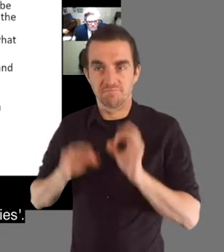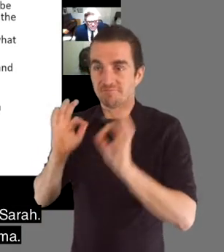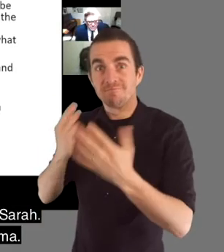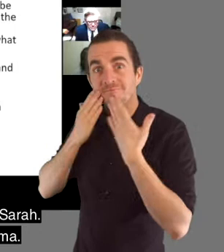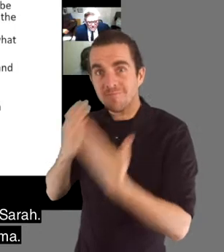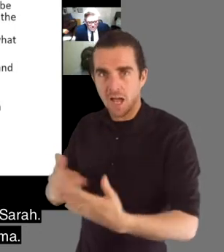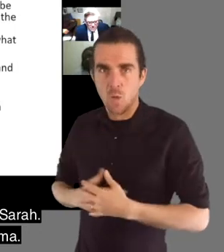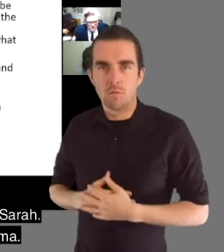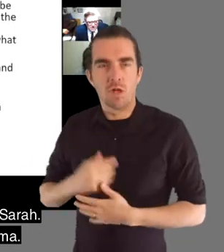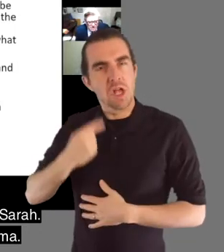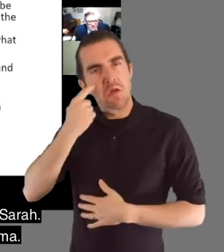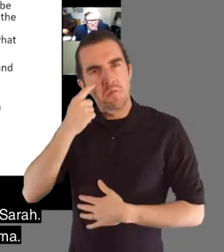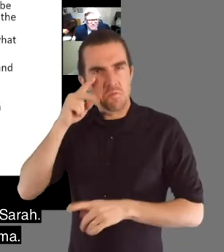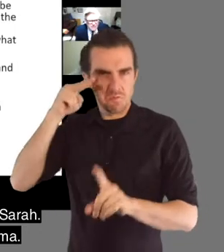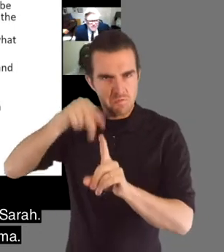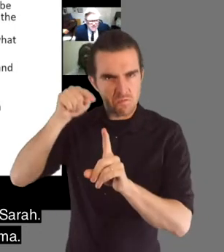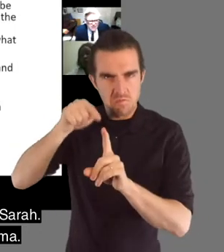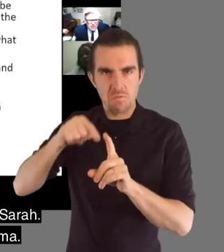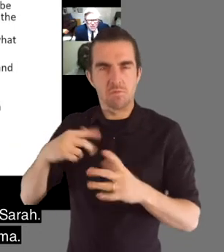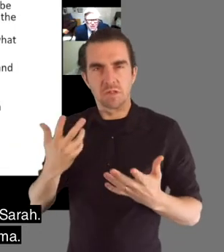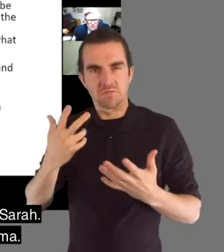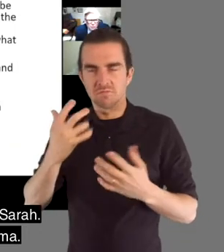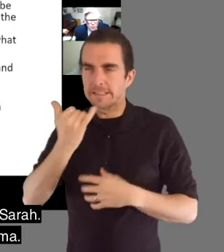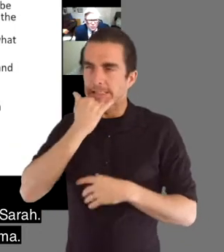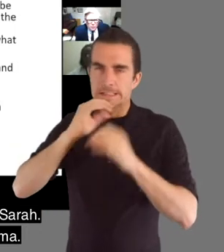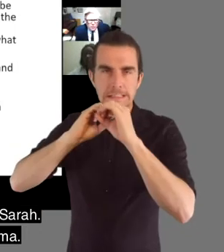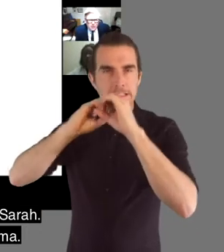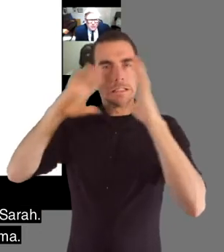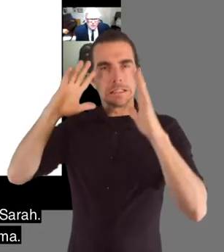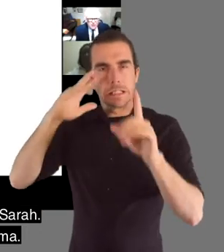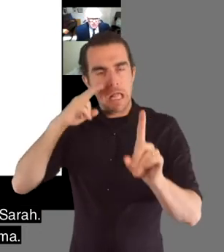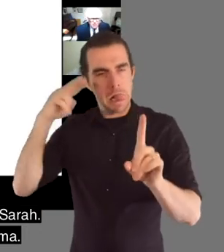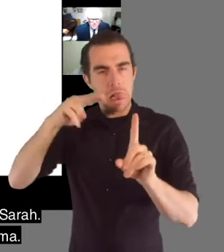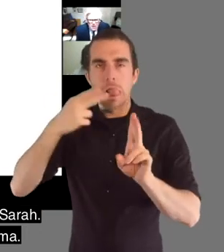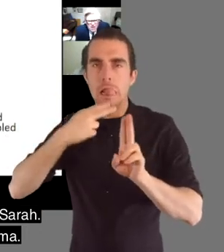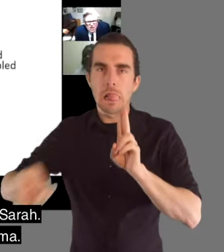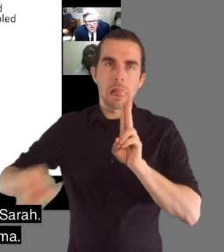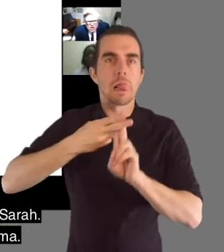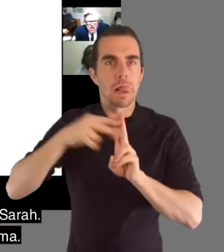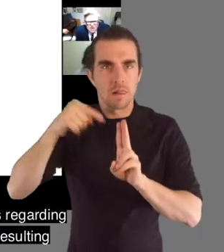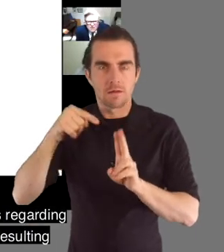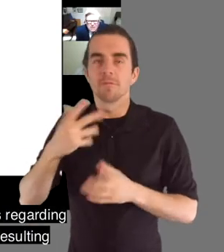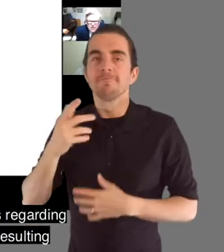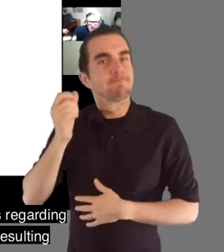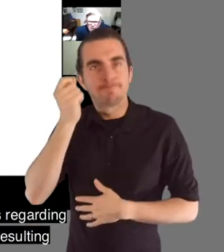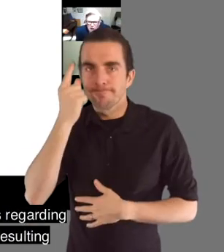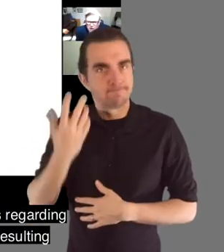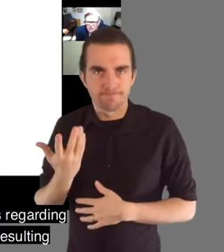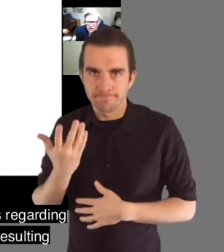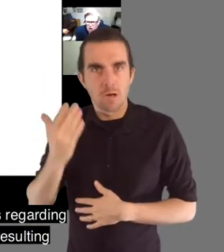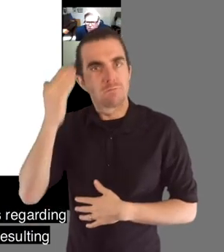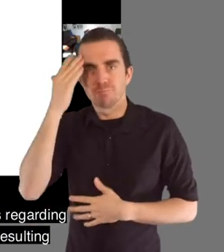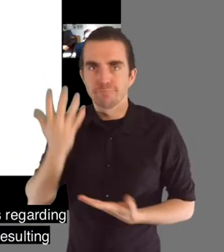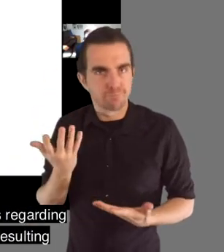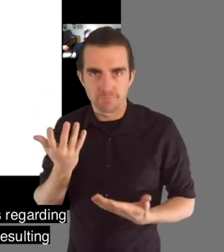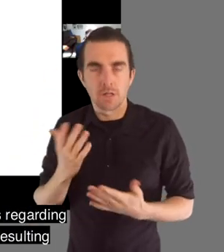you. Thank you very much. So let's have a look at what is stigma. Lack of understanding and awareness